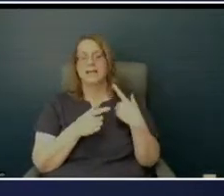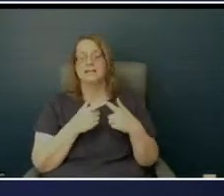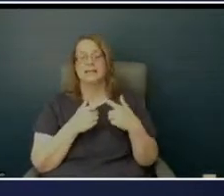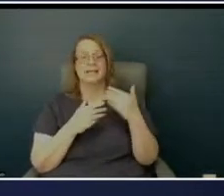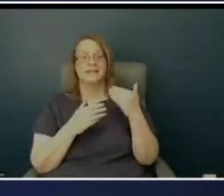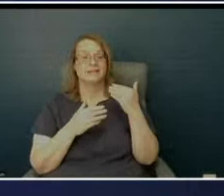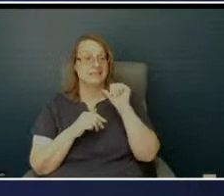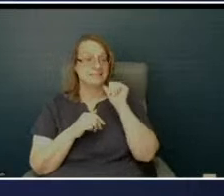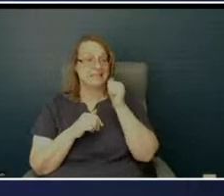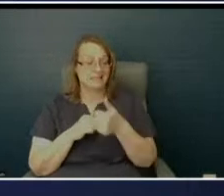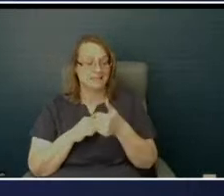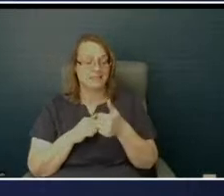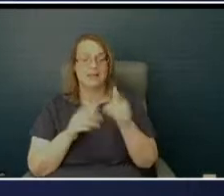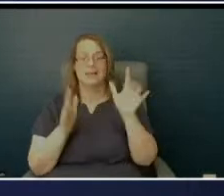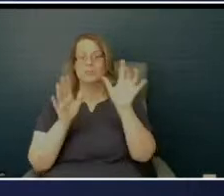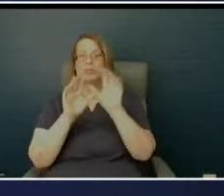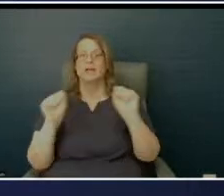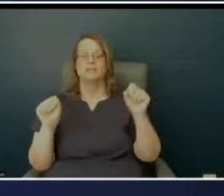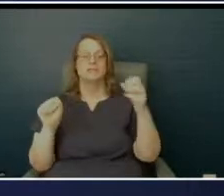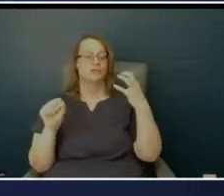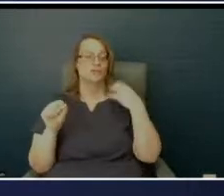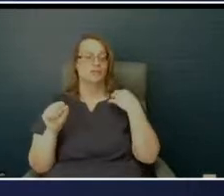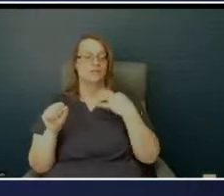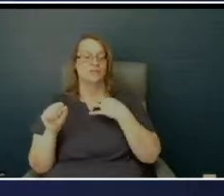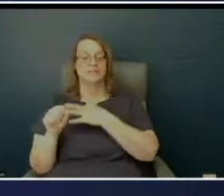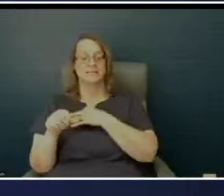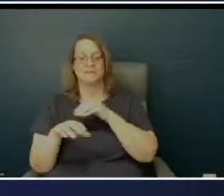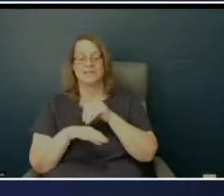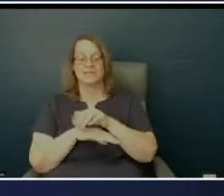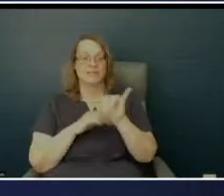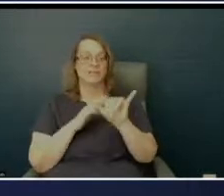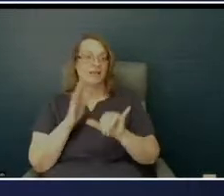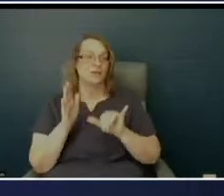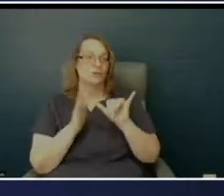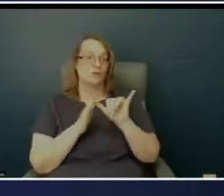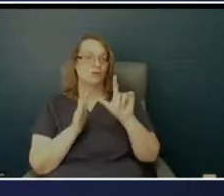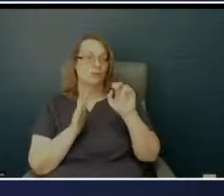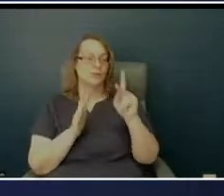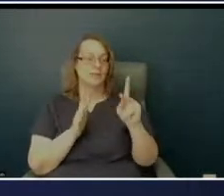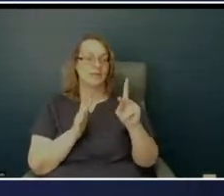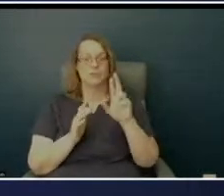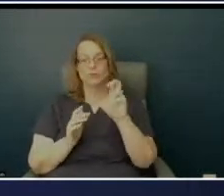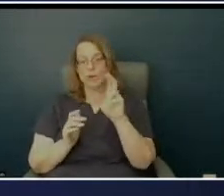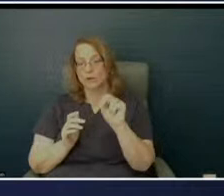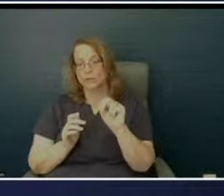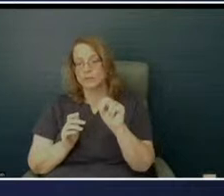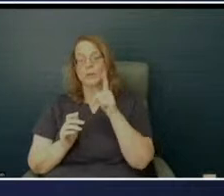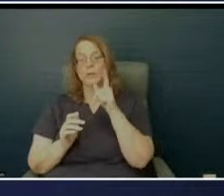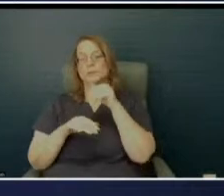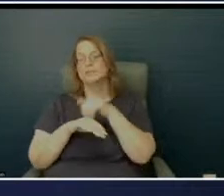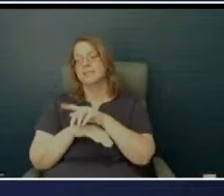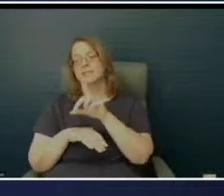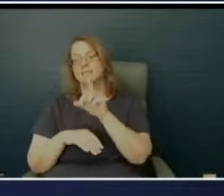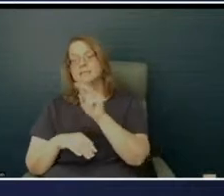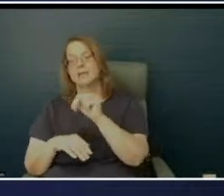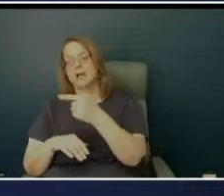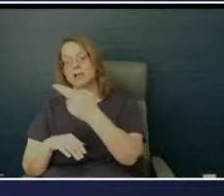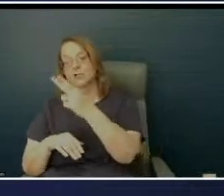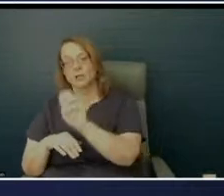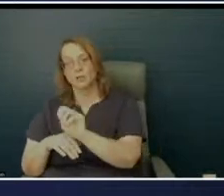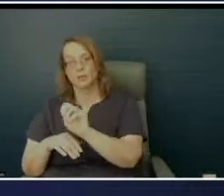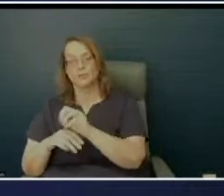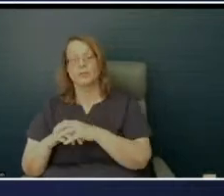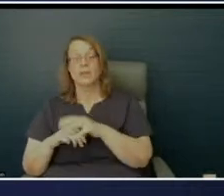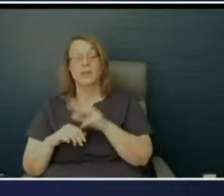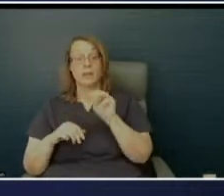of staff sent the YouTube link to Mr. Rosen, who forwarded it to Mr. Donahue. Mr. Donahue, did you watch